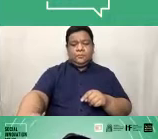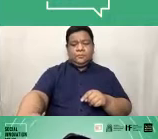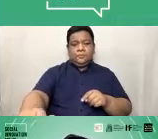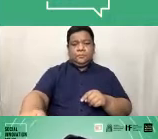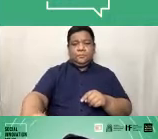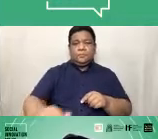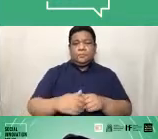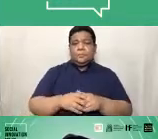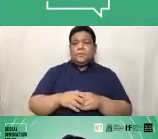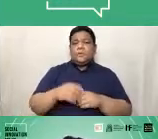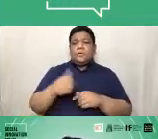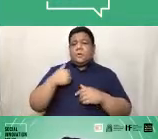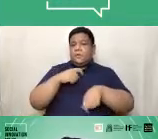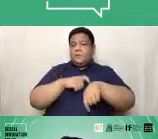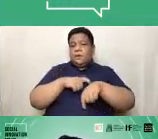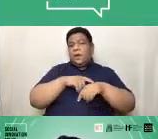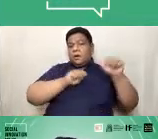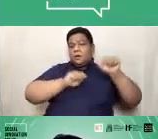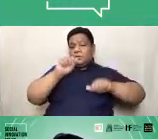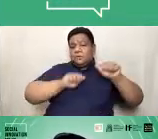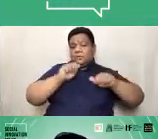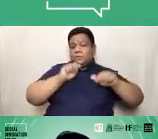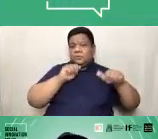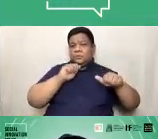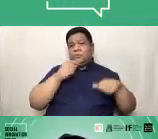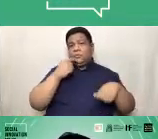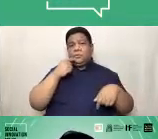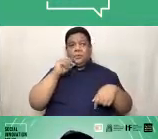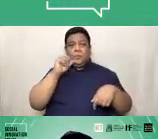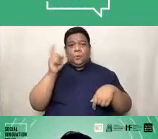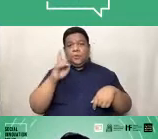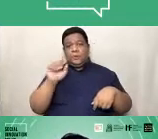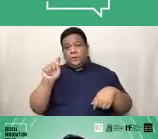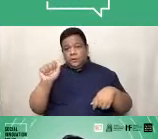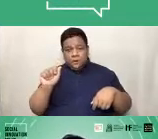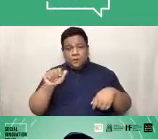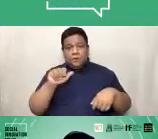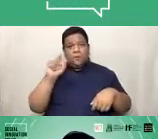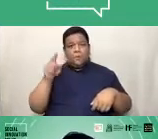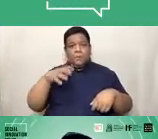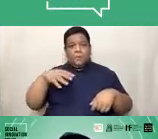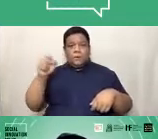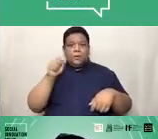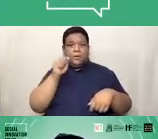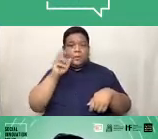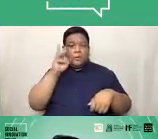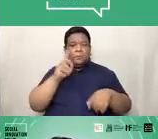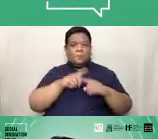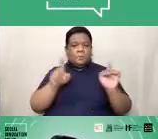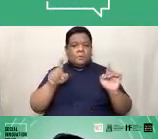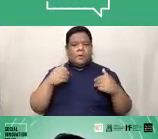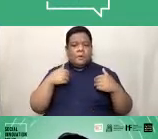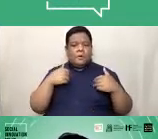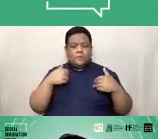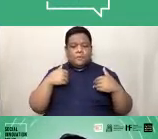So that kind of analysis, the ability to not just grab data, not just to be aware, but to actually analyze